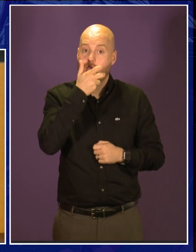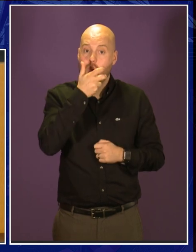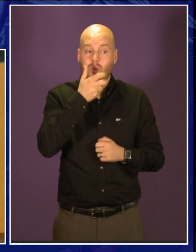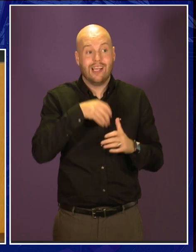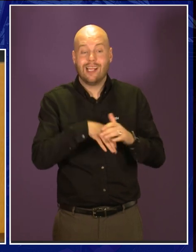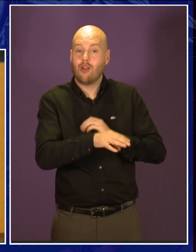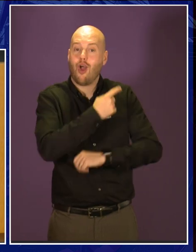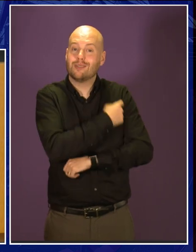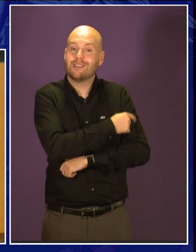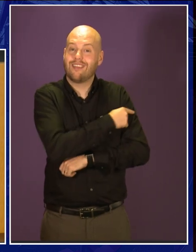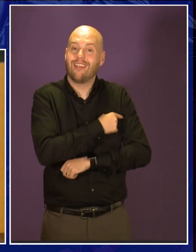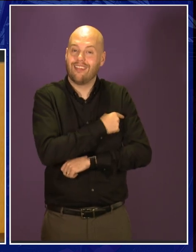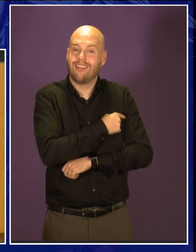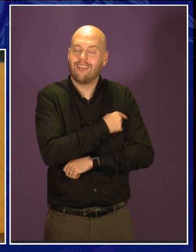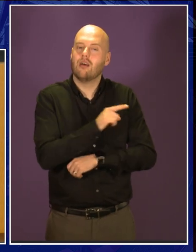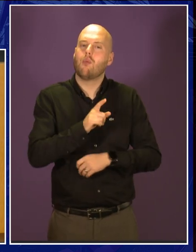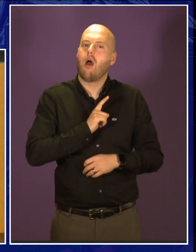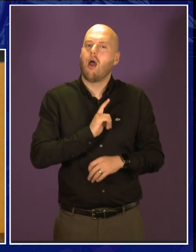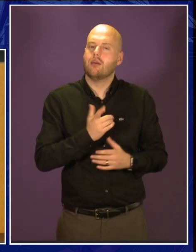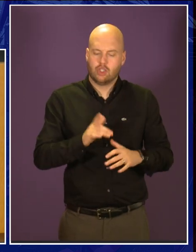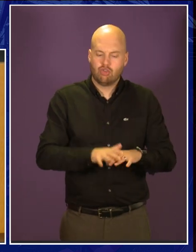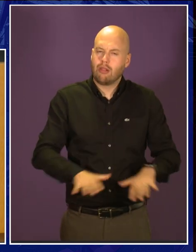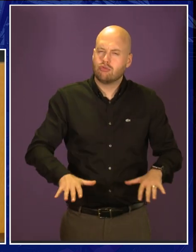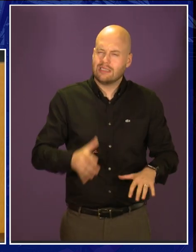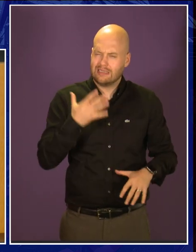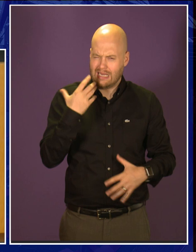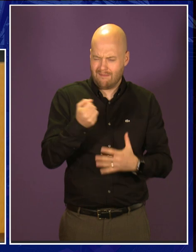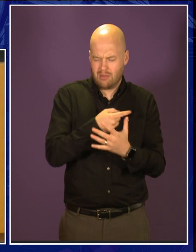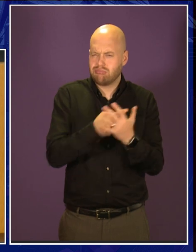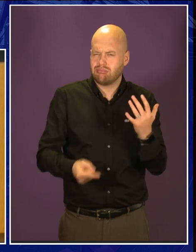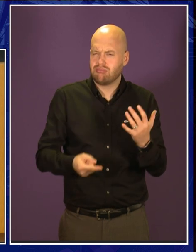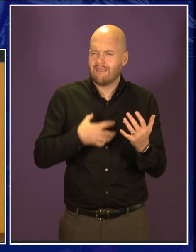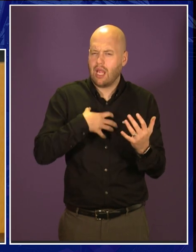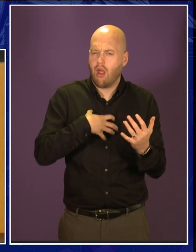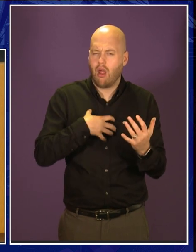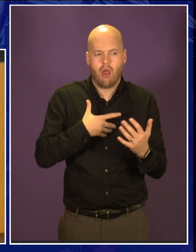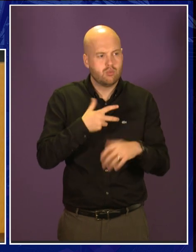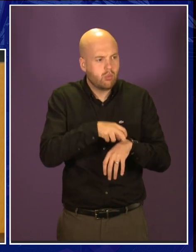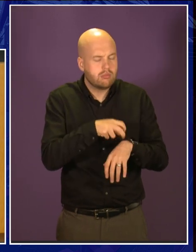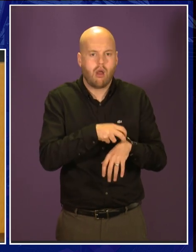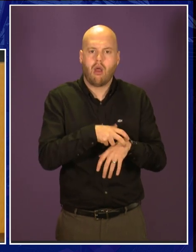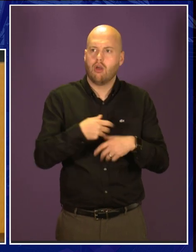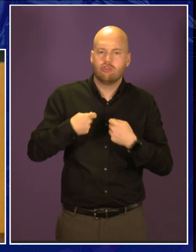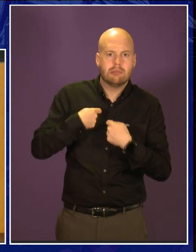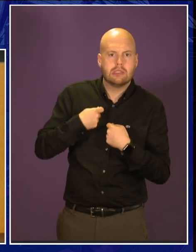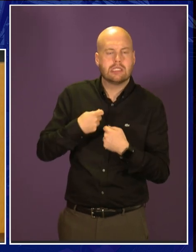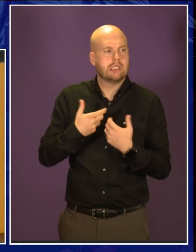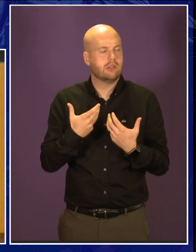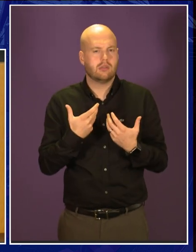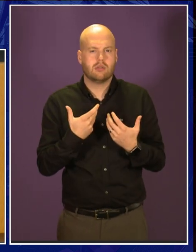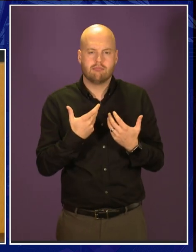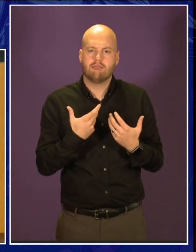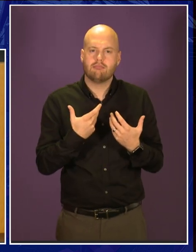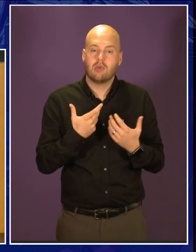and this and chemotherapy and all of this, the smell, the medicine. There is more than this. And the clowning in the hospital,